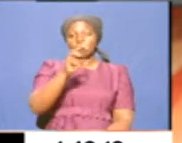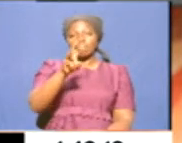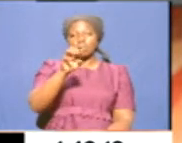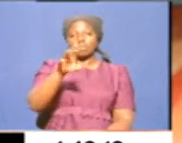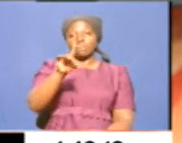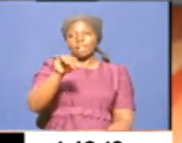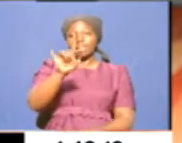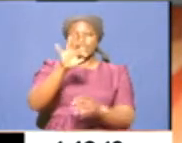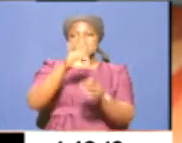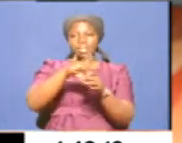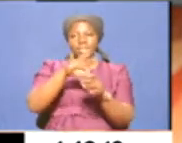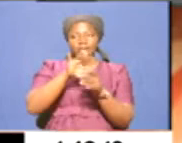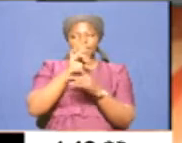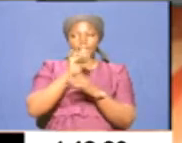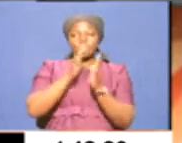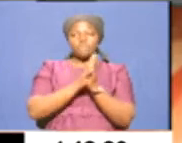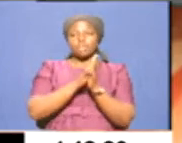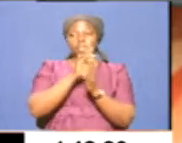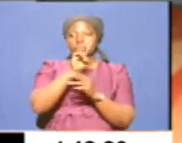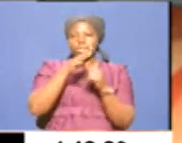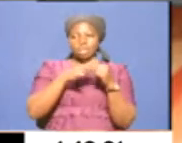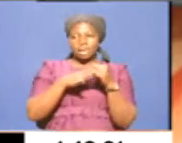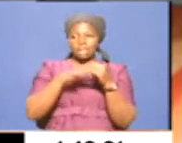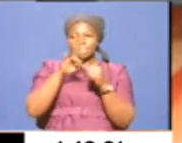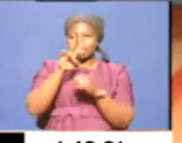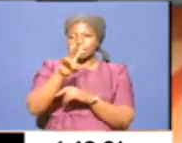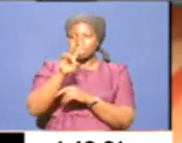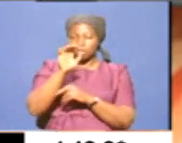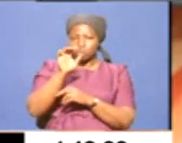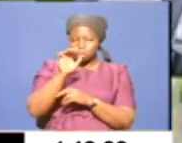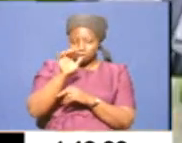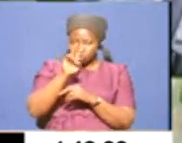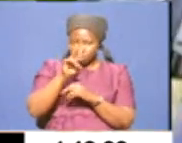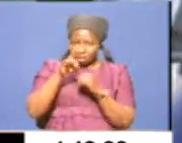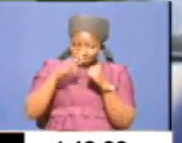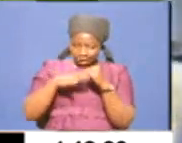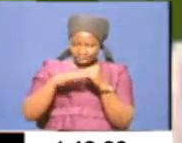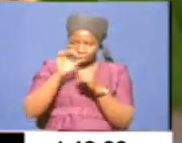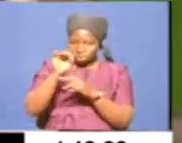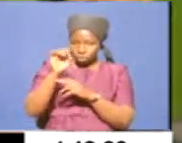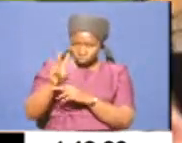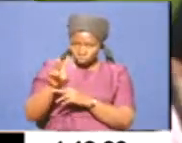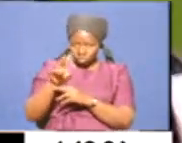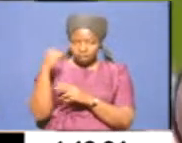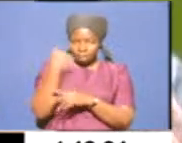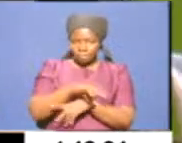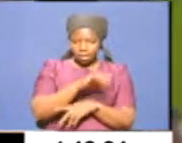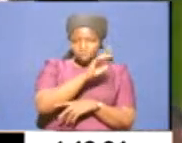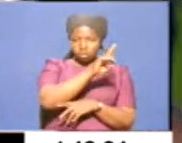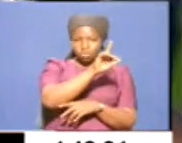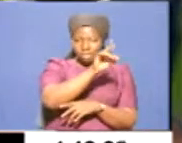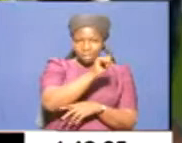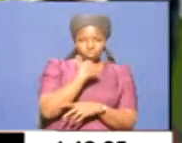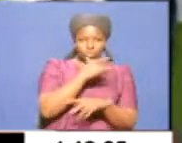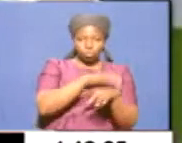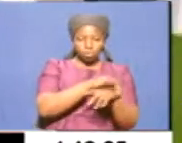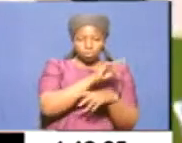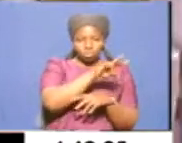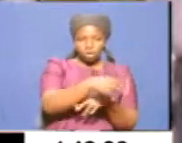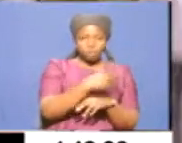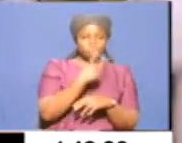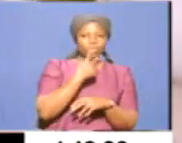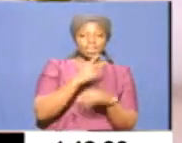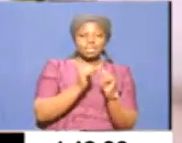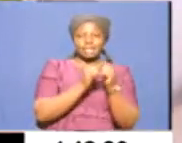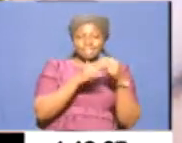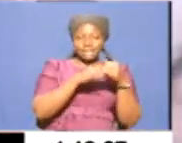2902 votes, beating United Democratic Alliance Party candidate Daniel Kivuva, who garnered 2219 votes.